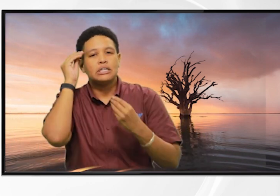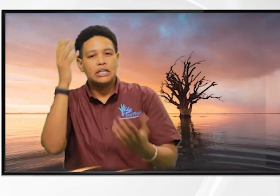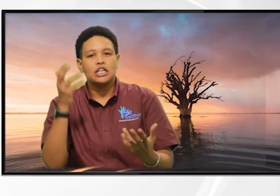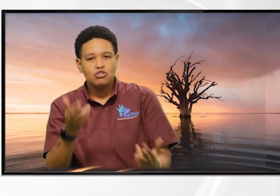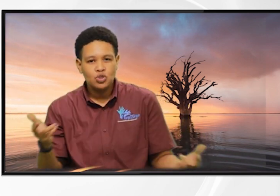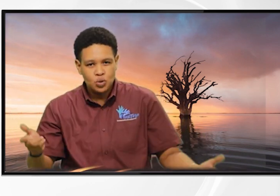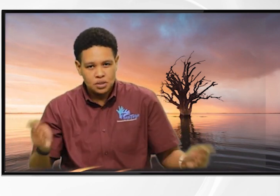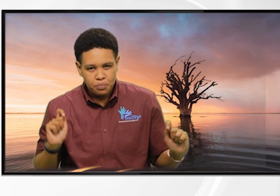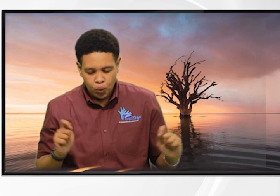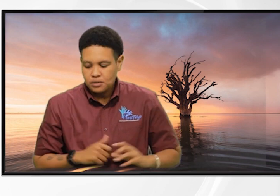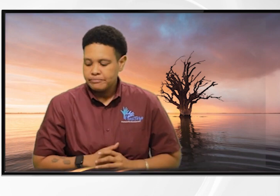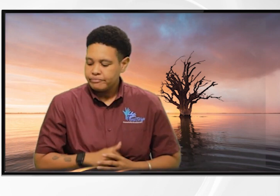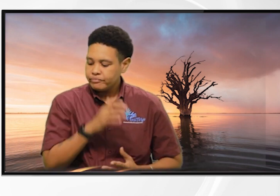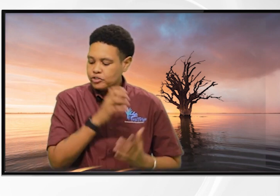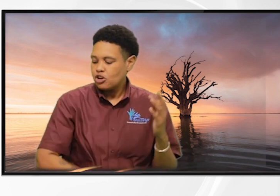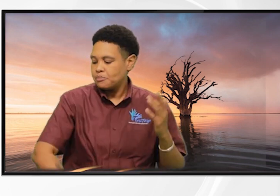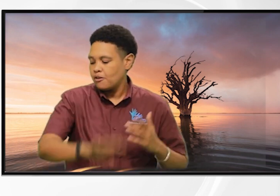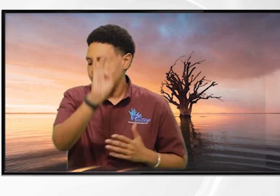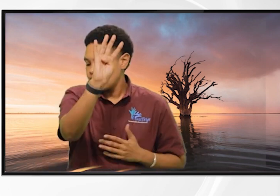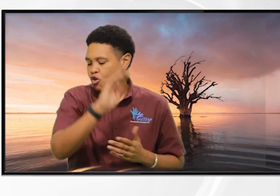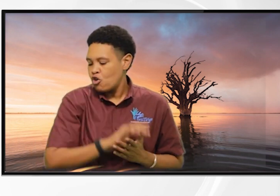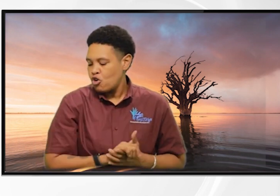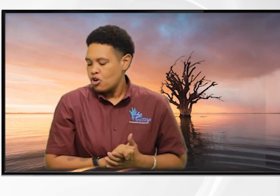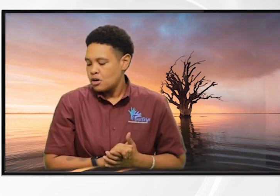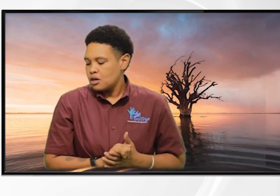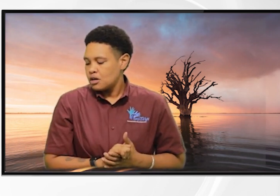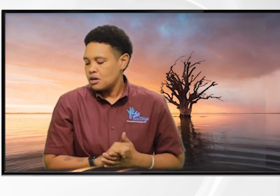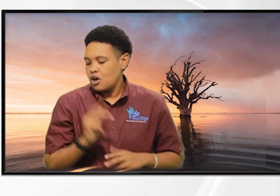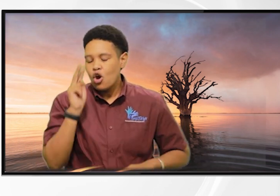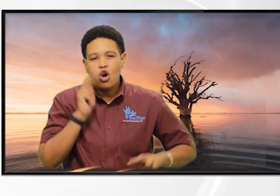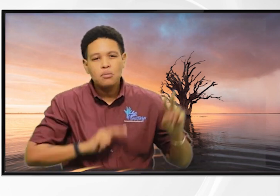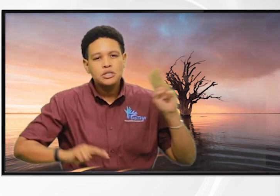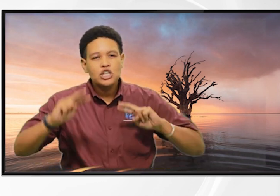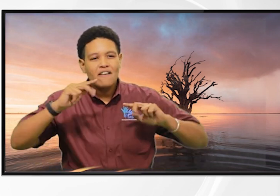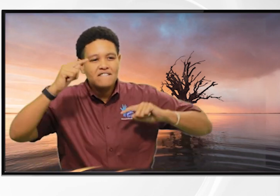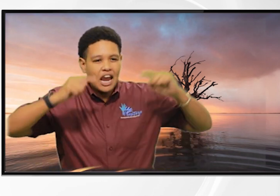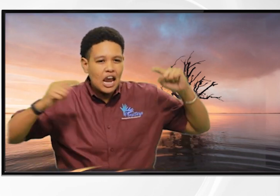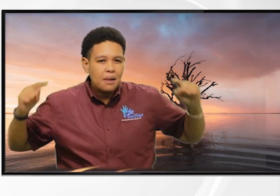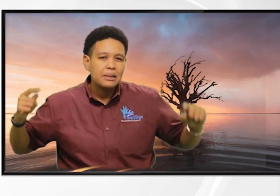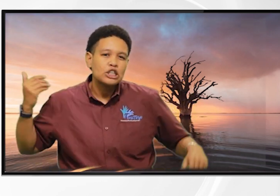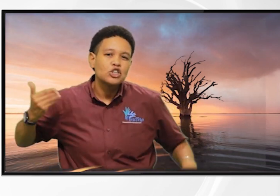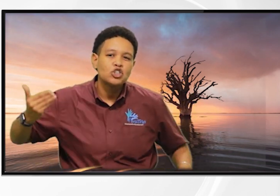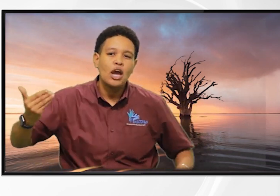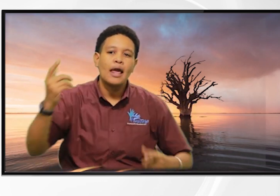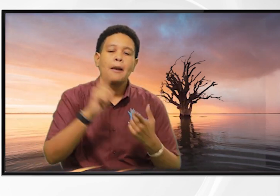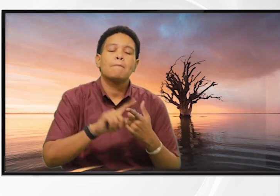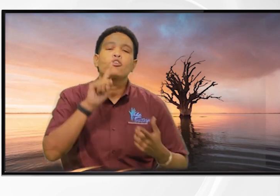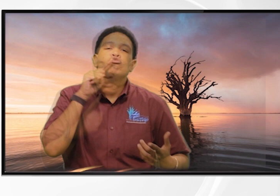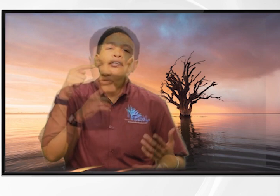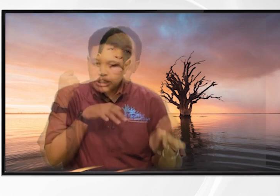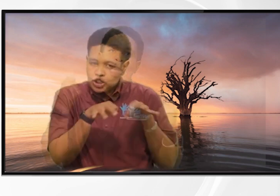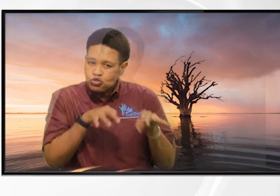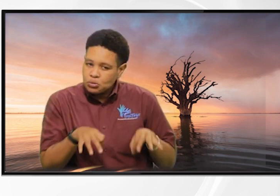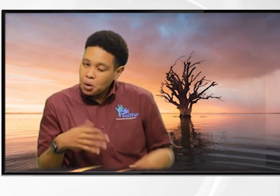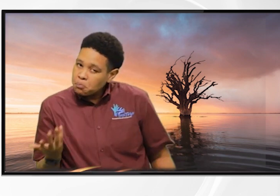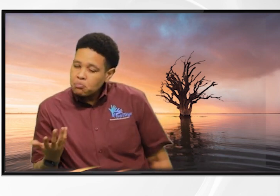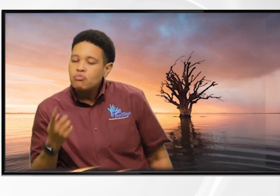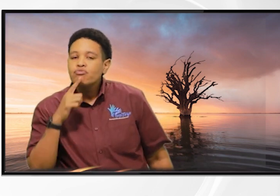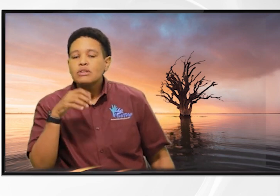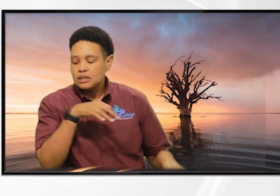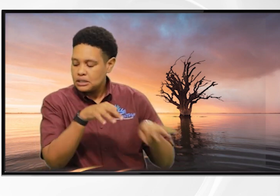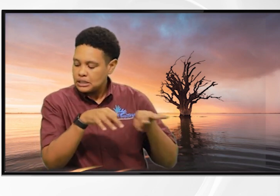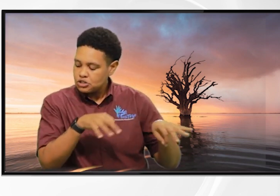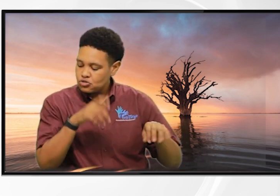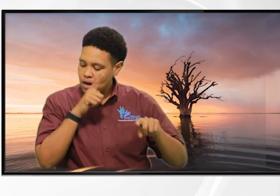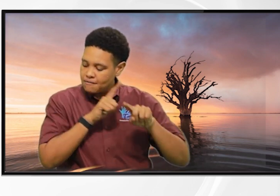sources. Chapter 4, Observed Variability, Trends and Extremes,